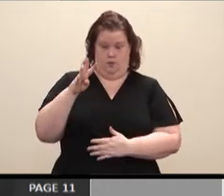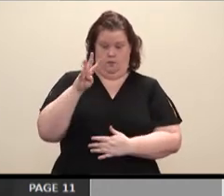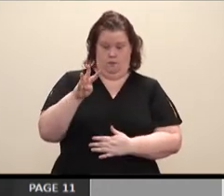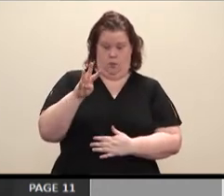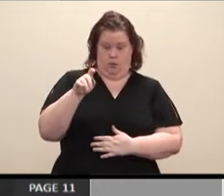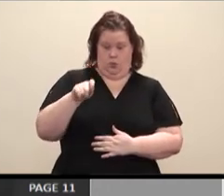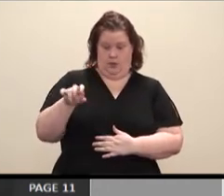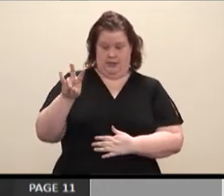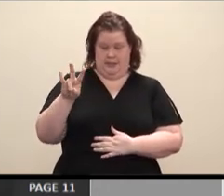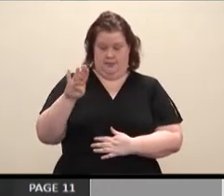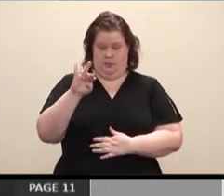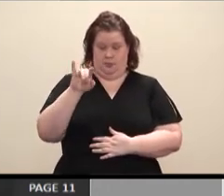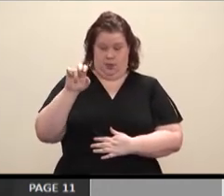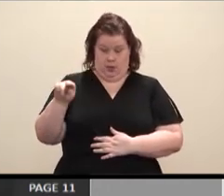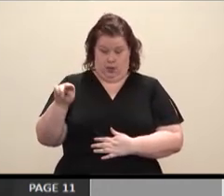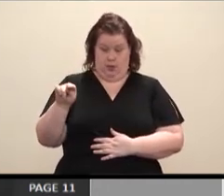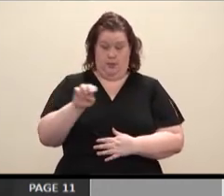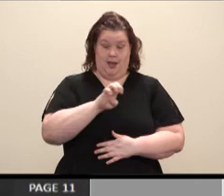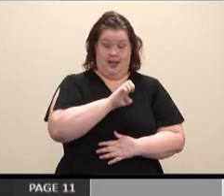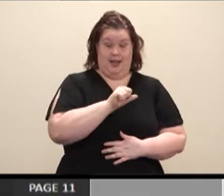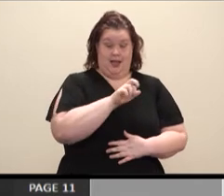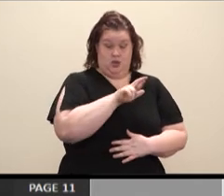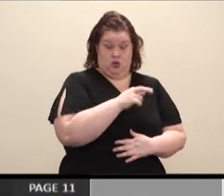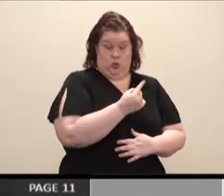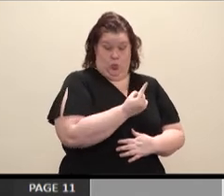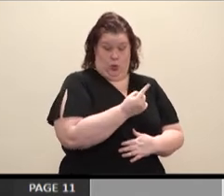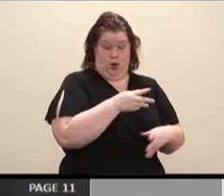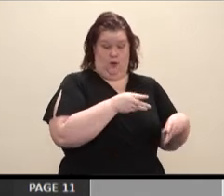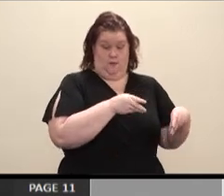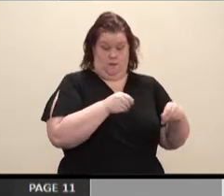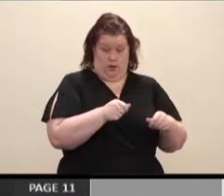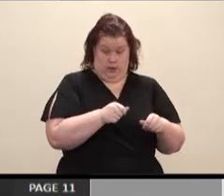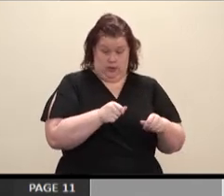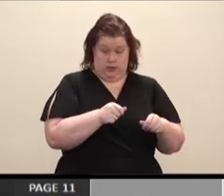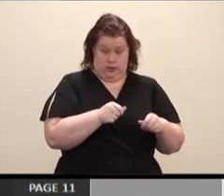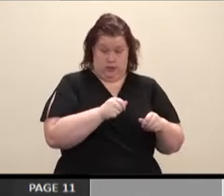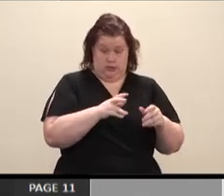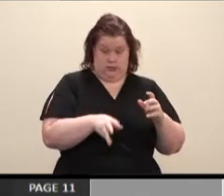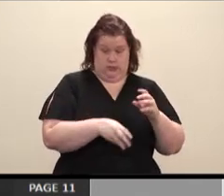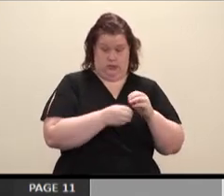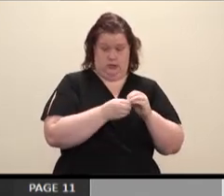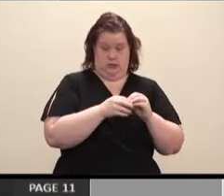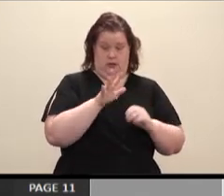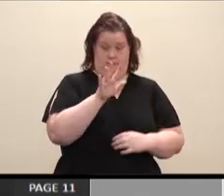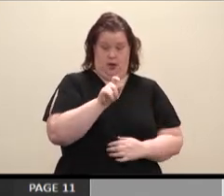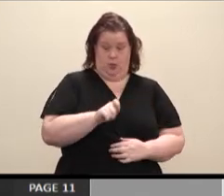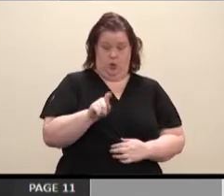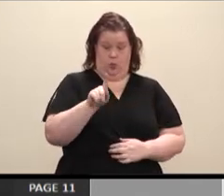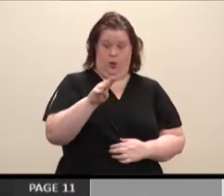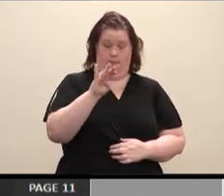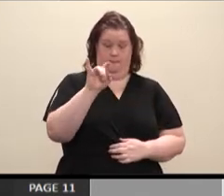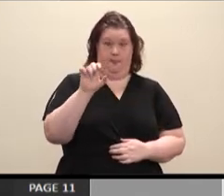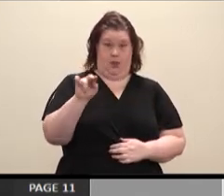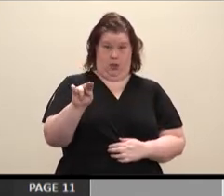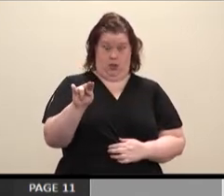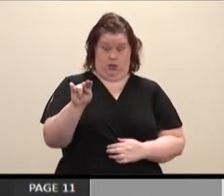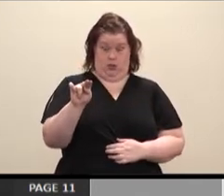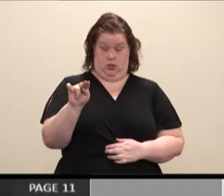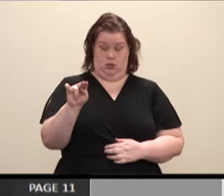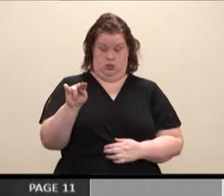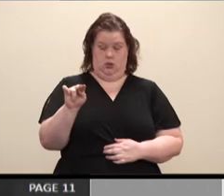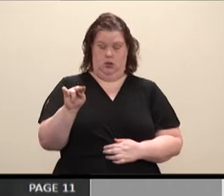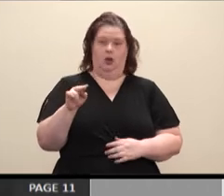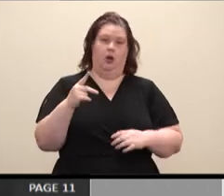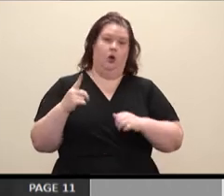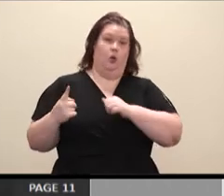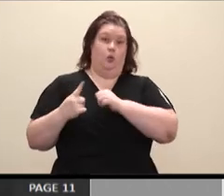$5.1 million in the ESSER I funds. Because originally, the 4.7 was what we were going to get. That's how they adjusted our